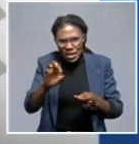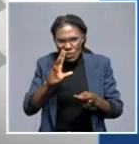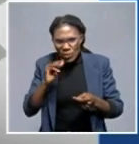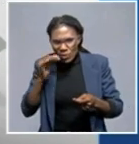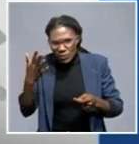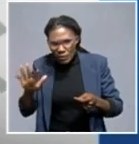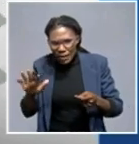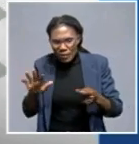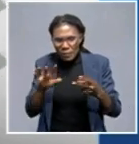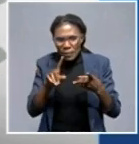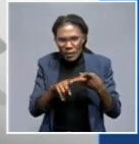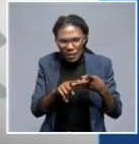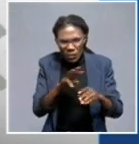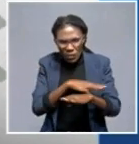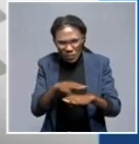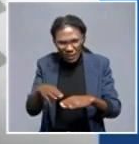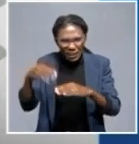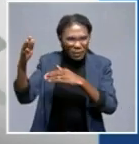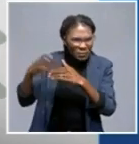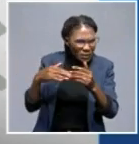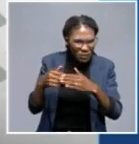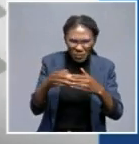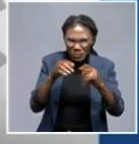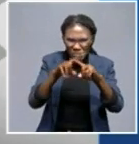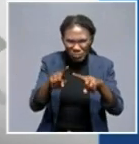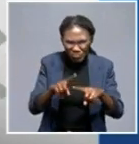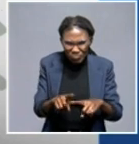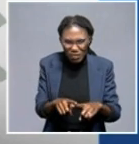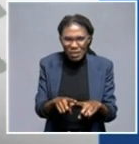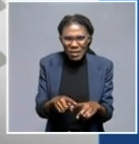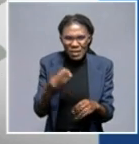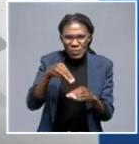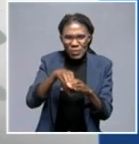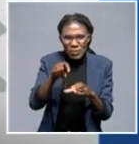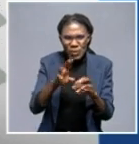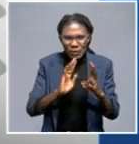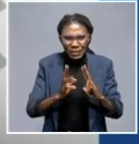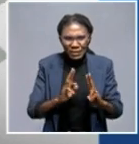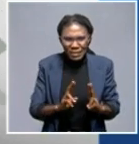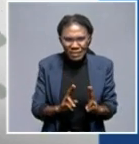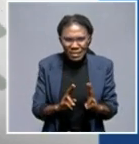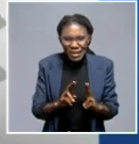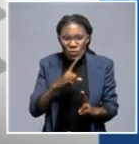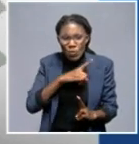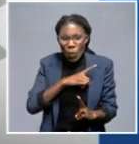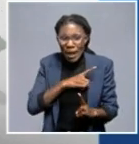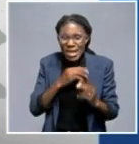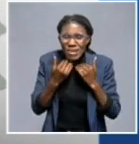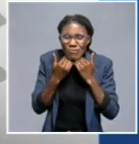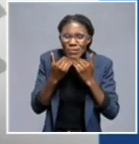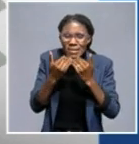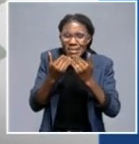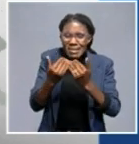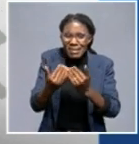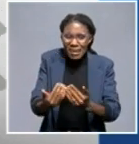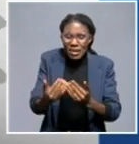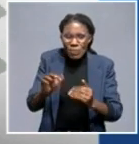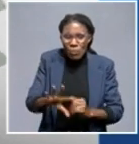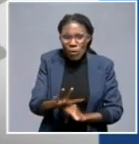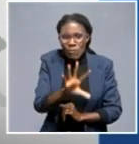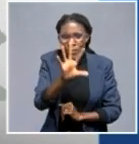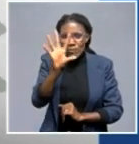port management, because we are coastal states, and ports are very important in the context of the African